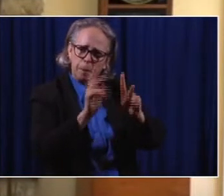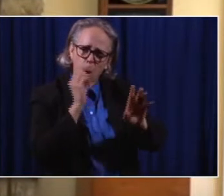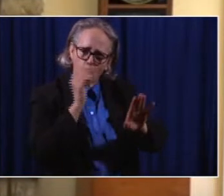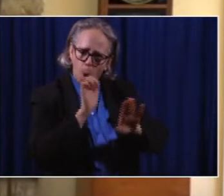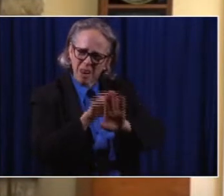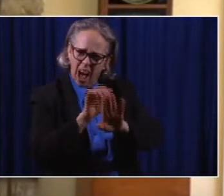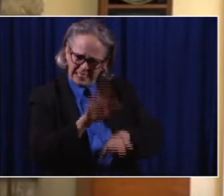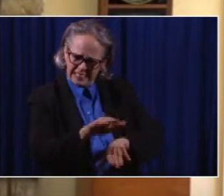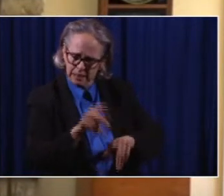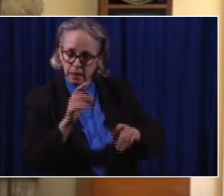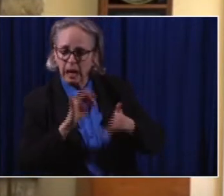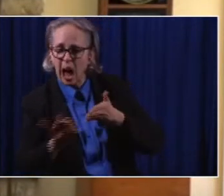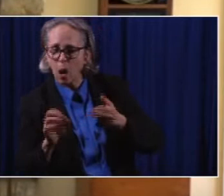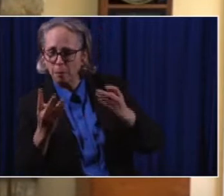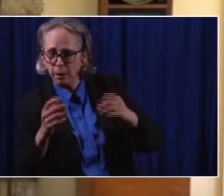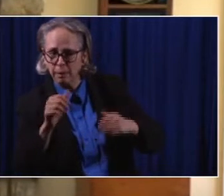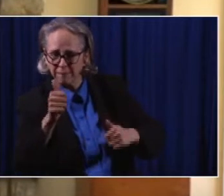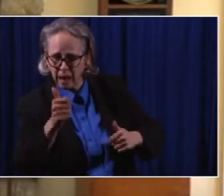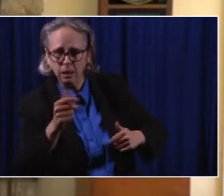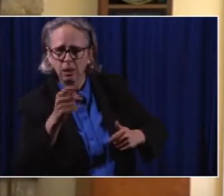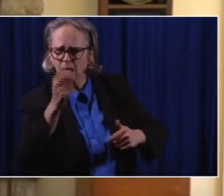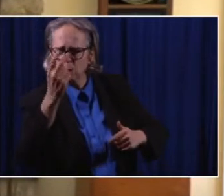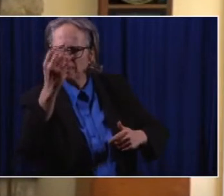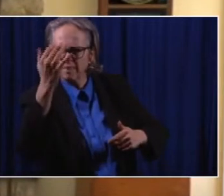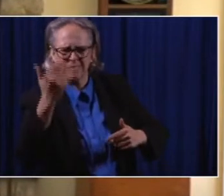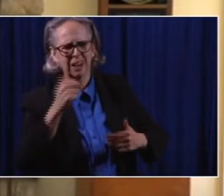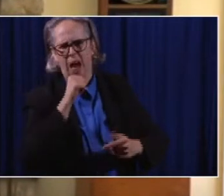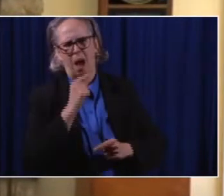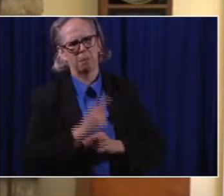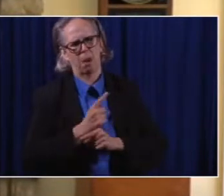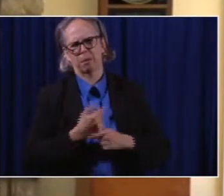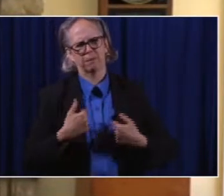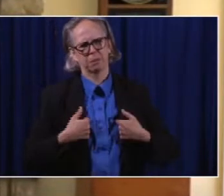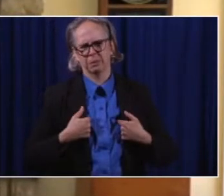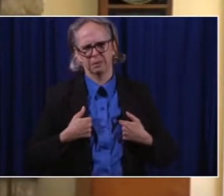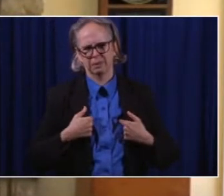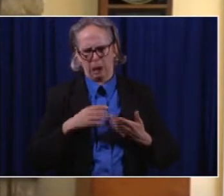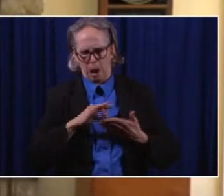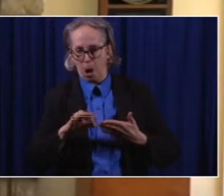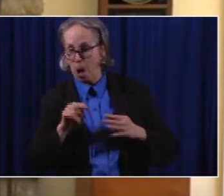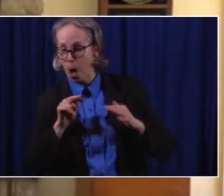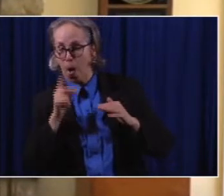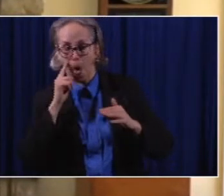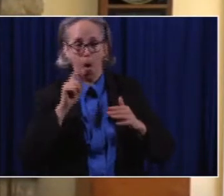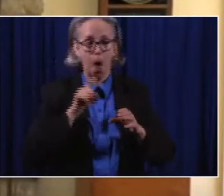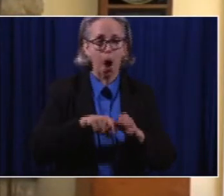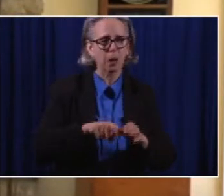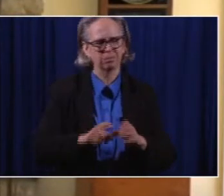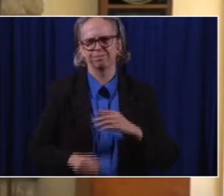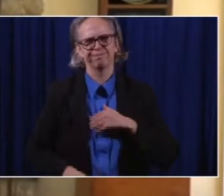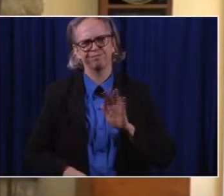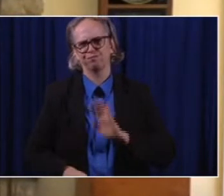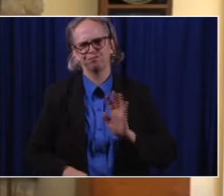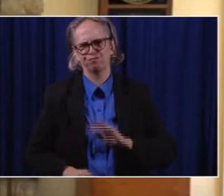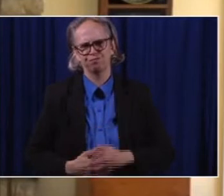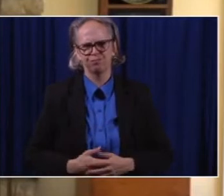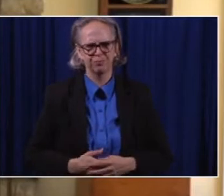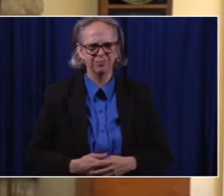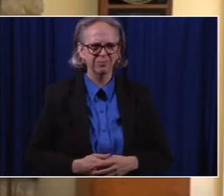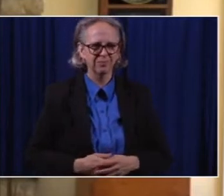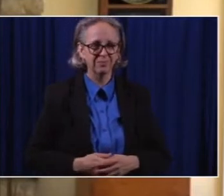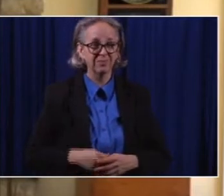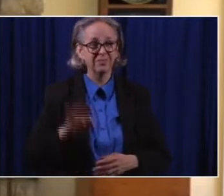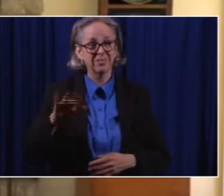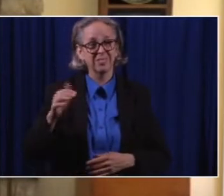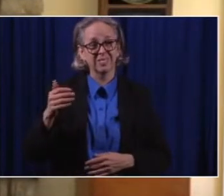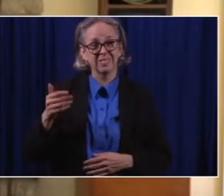we can't do that, and we shouldn't do that. So a lot of, going back to, previous Alex's question,